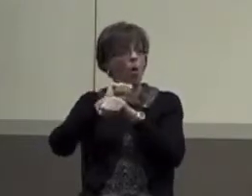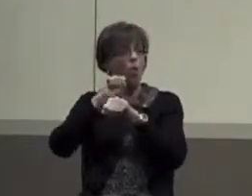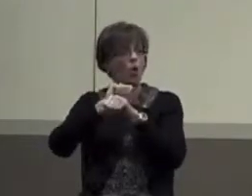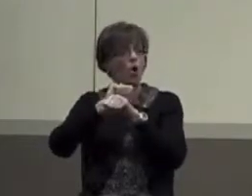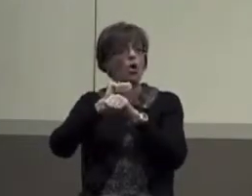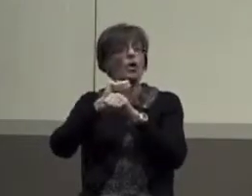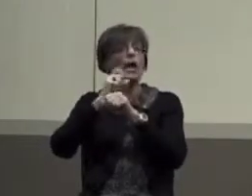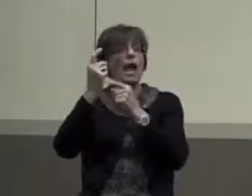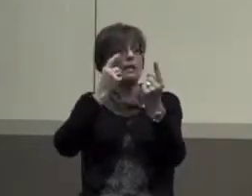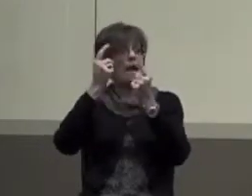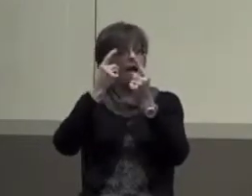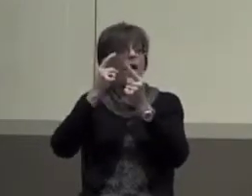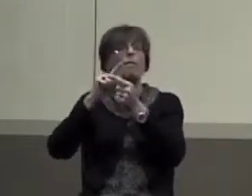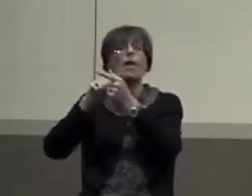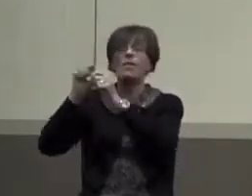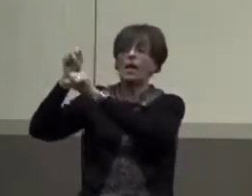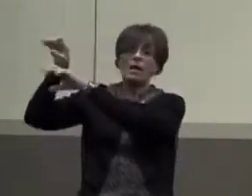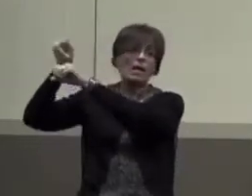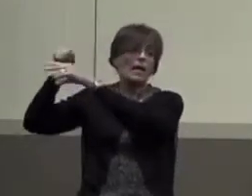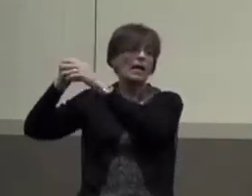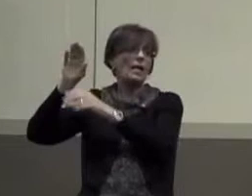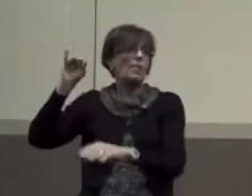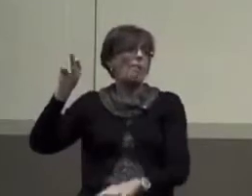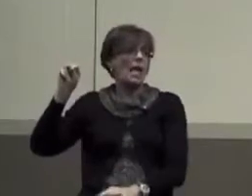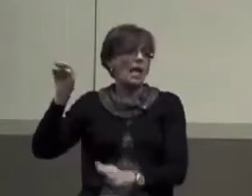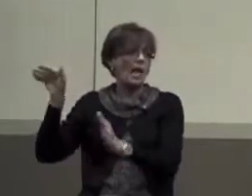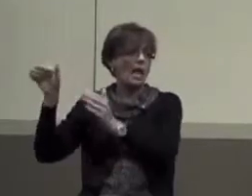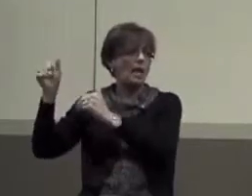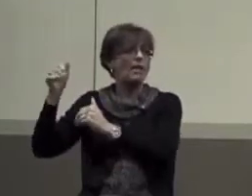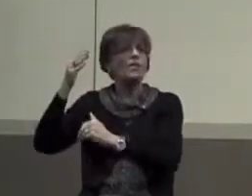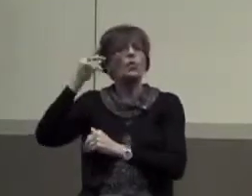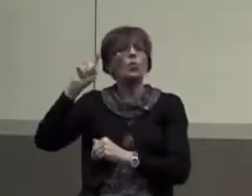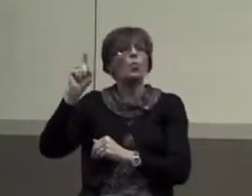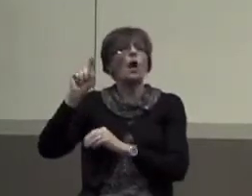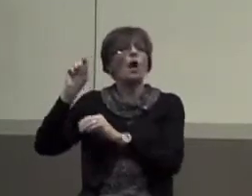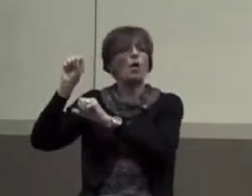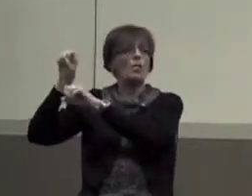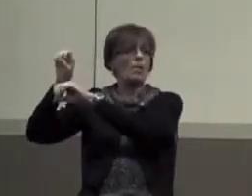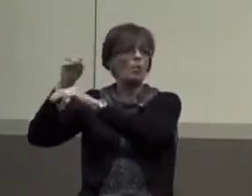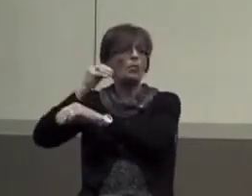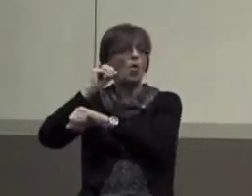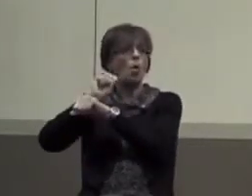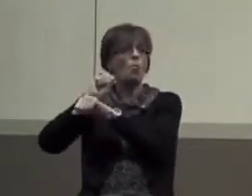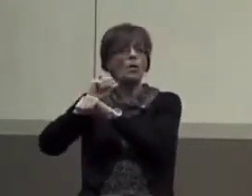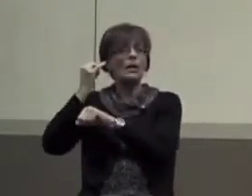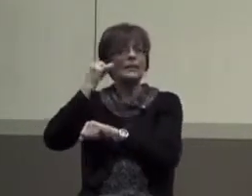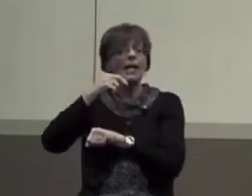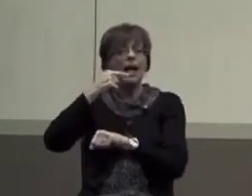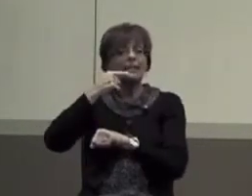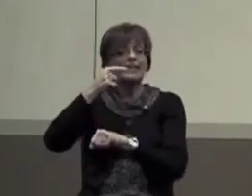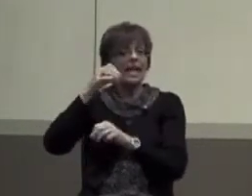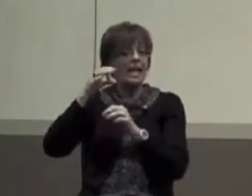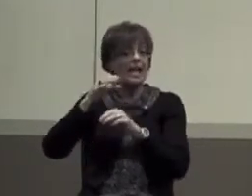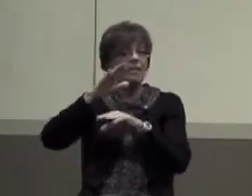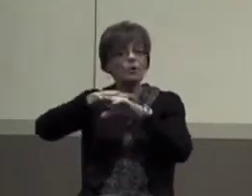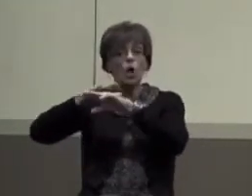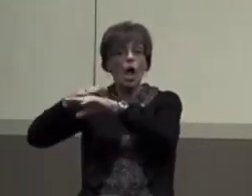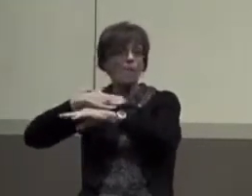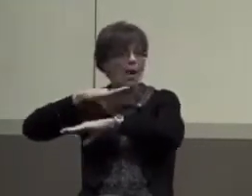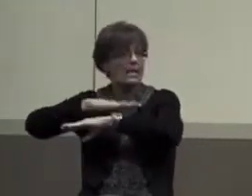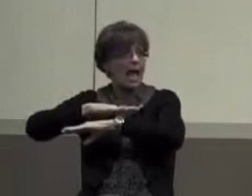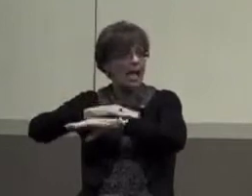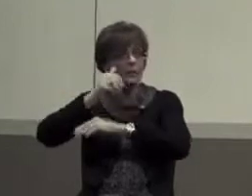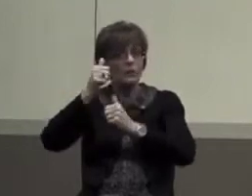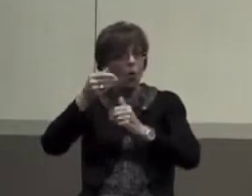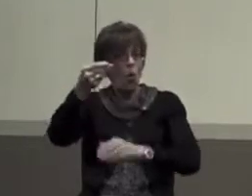bin. So then they knew that's where homework went, and I told them if it went on my desk or in my hands, I could not promise that it would ever be